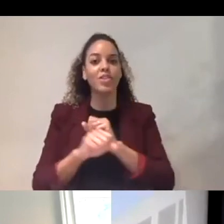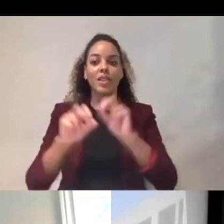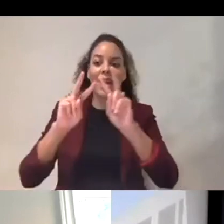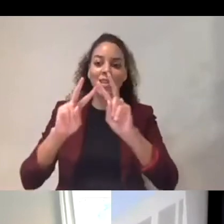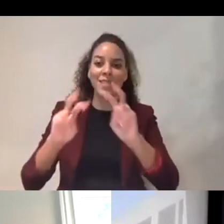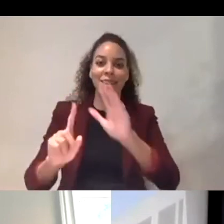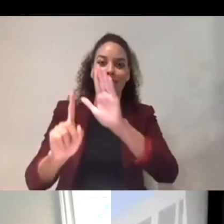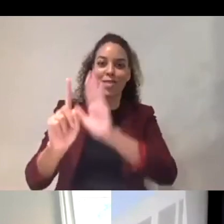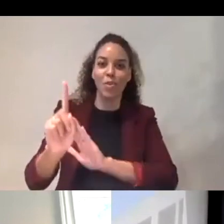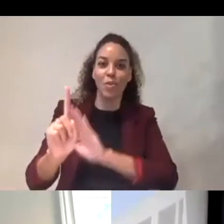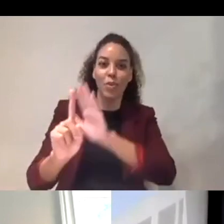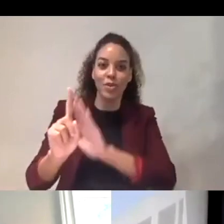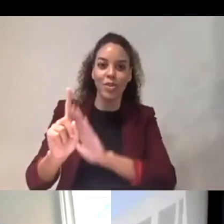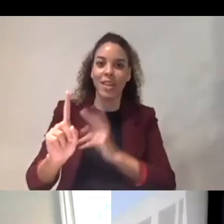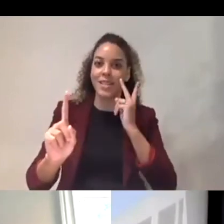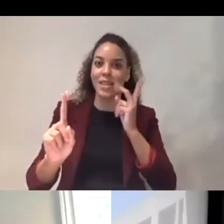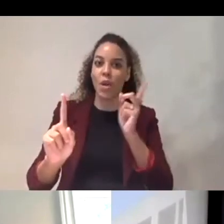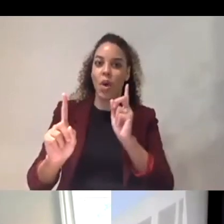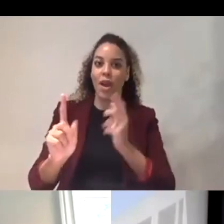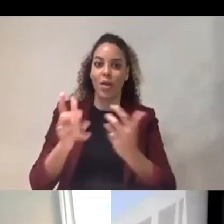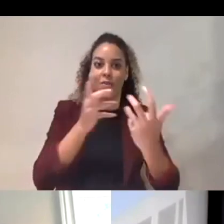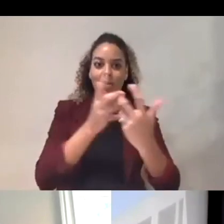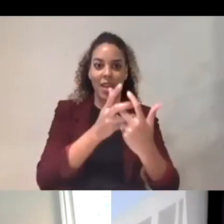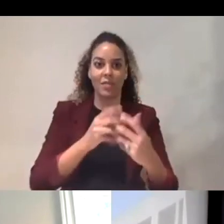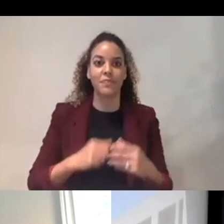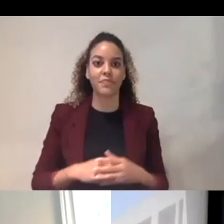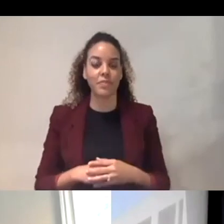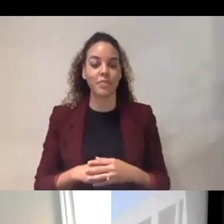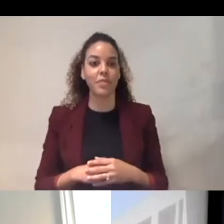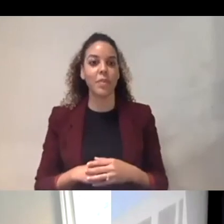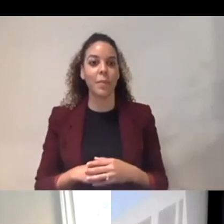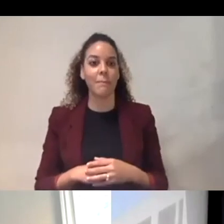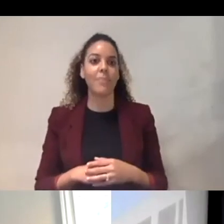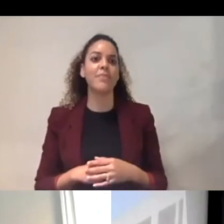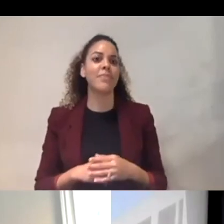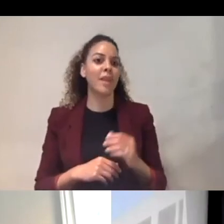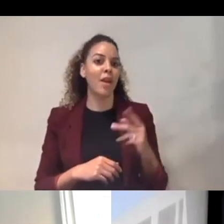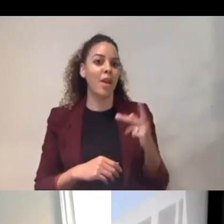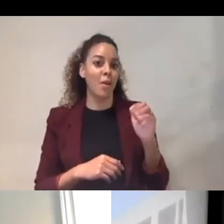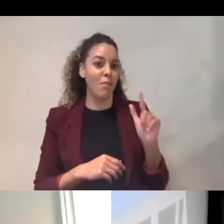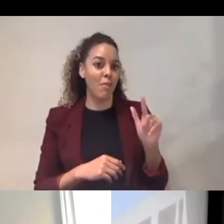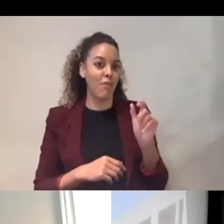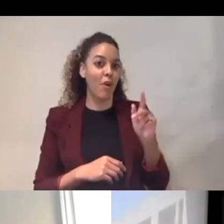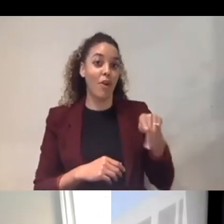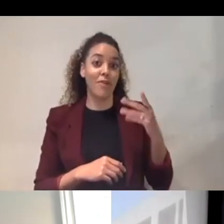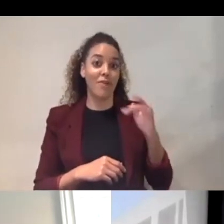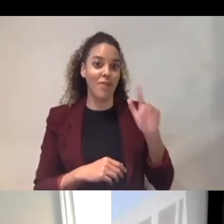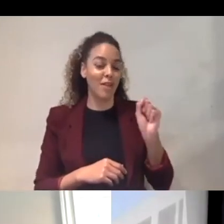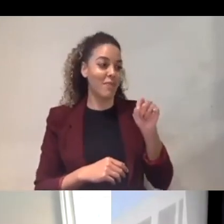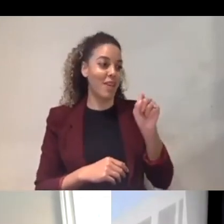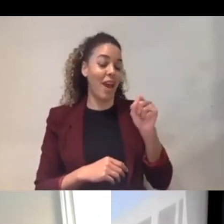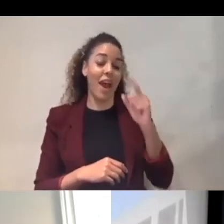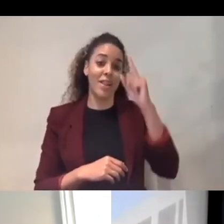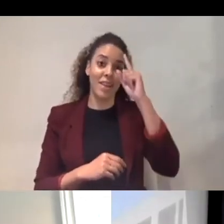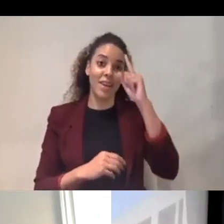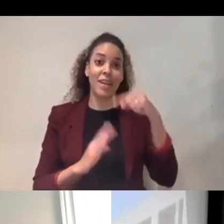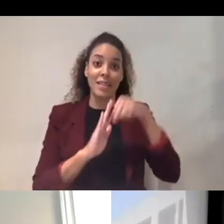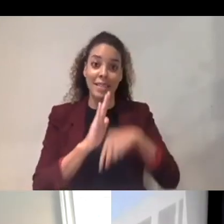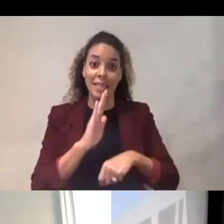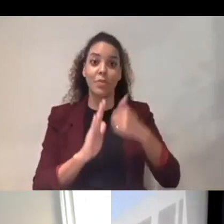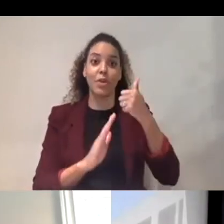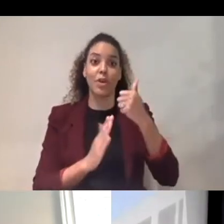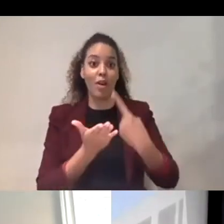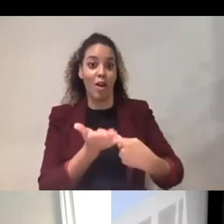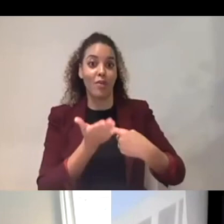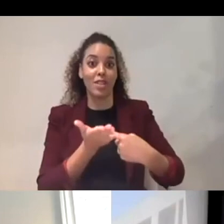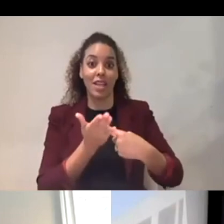positions. I was going to say, I think we have a much deeper conversation to be had in the future about kind of that transition of how do